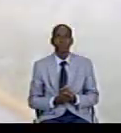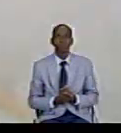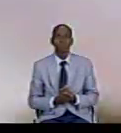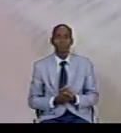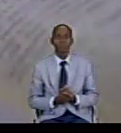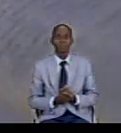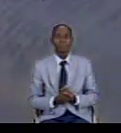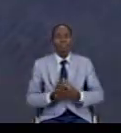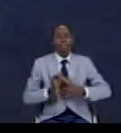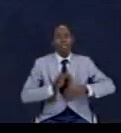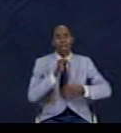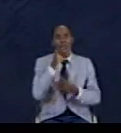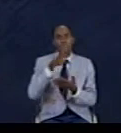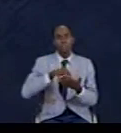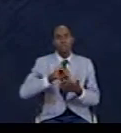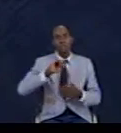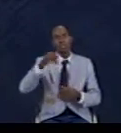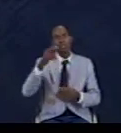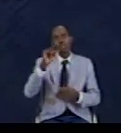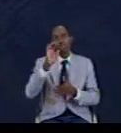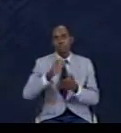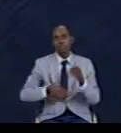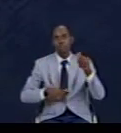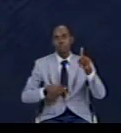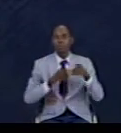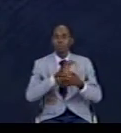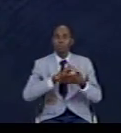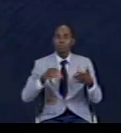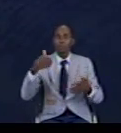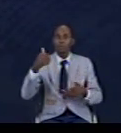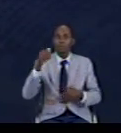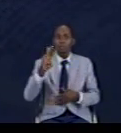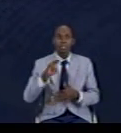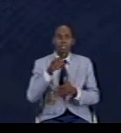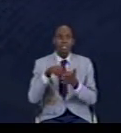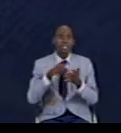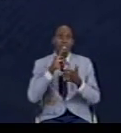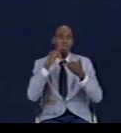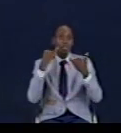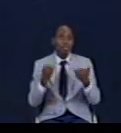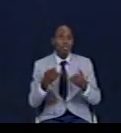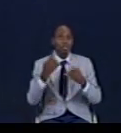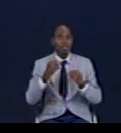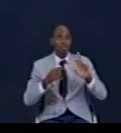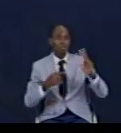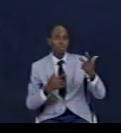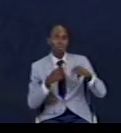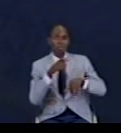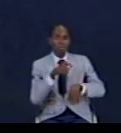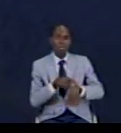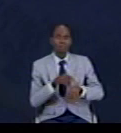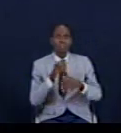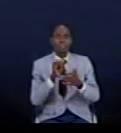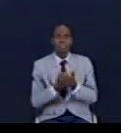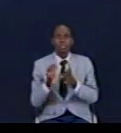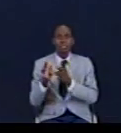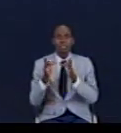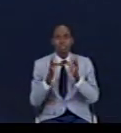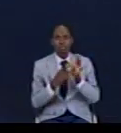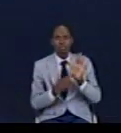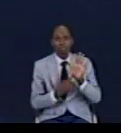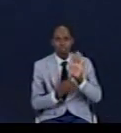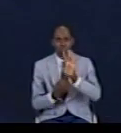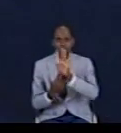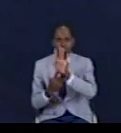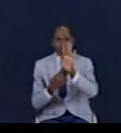I'm reading John chapter 21, verse 14. This is now the third time that Jesus